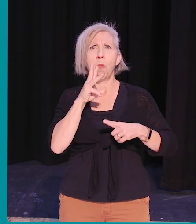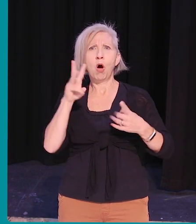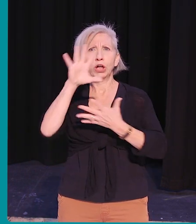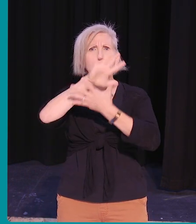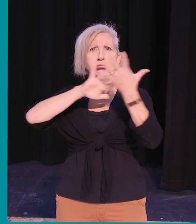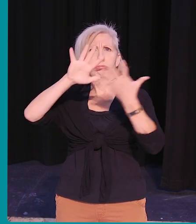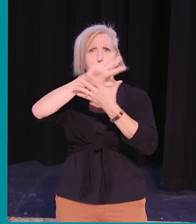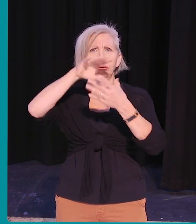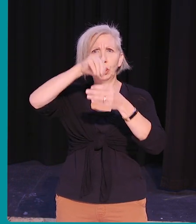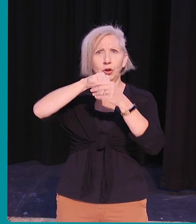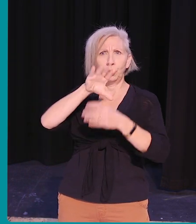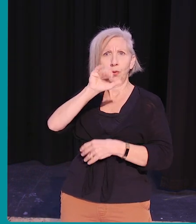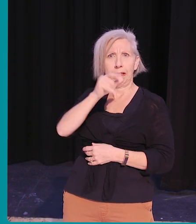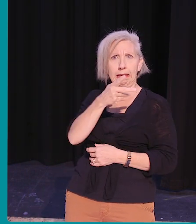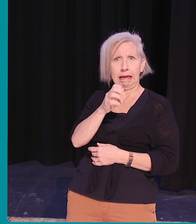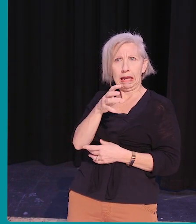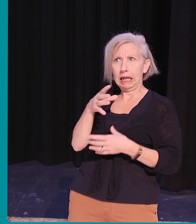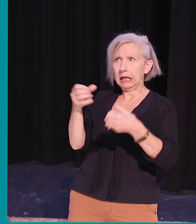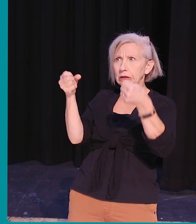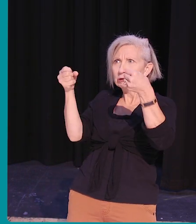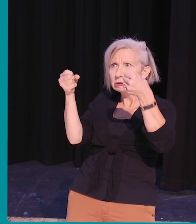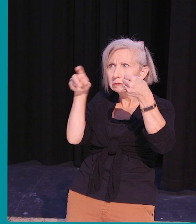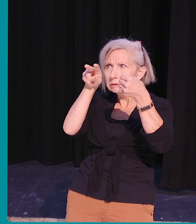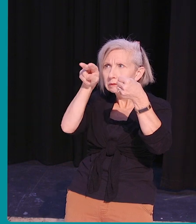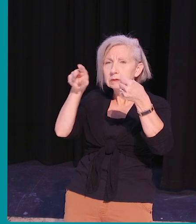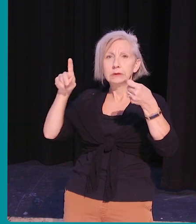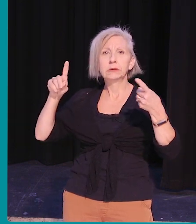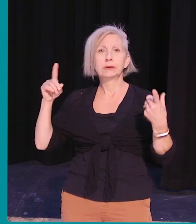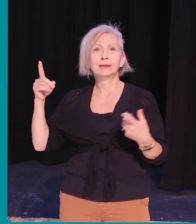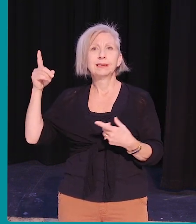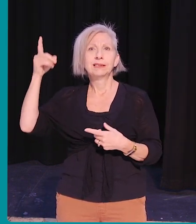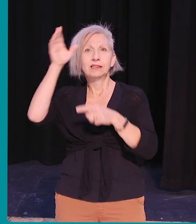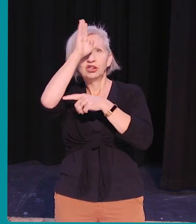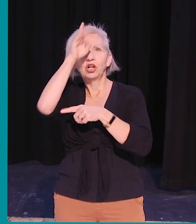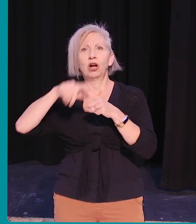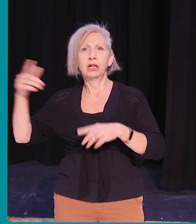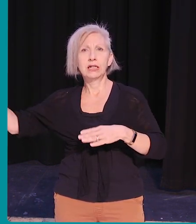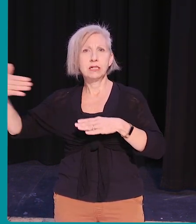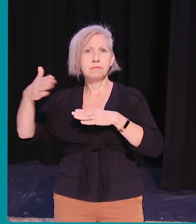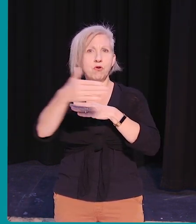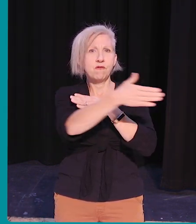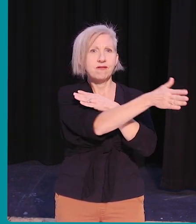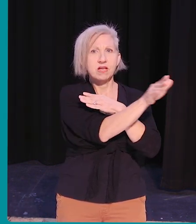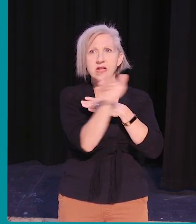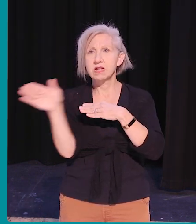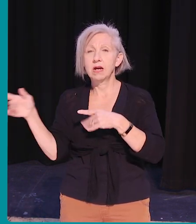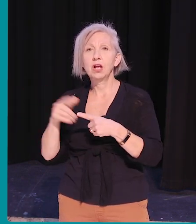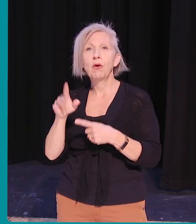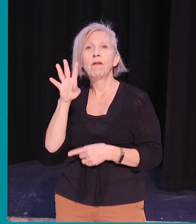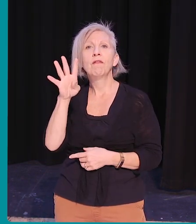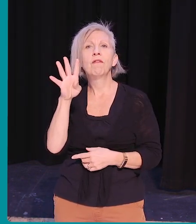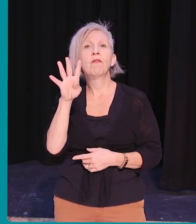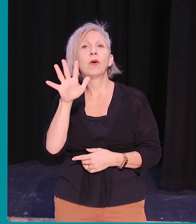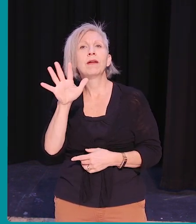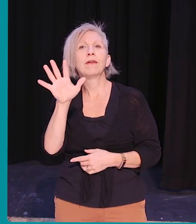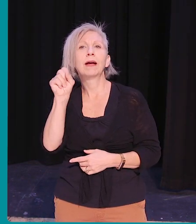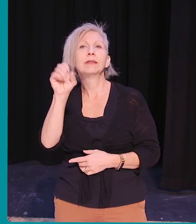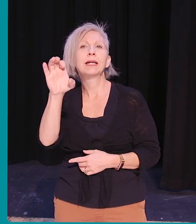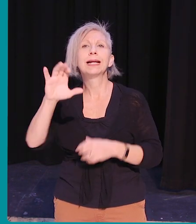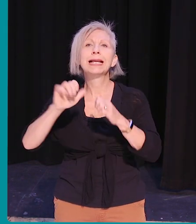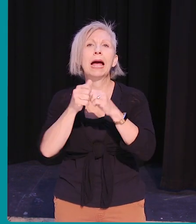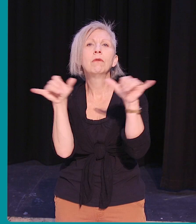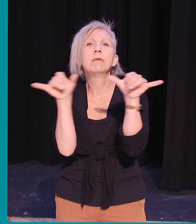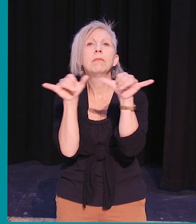even get close to the shark if you wanted. You'd be like, hold still while I measure you, right? So, with your buddies, you got 45 seconds. How might you measure the shark?